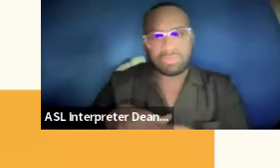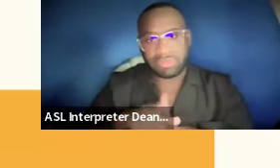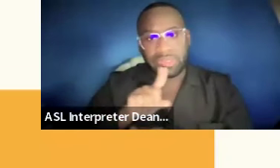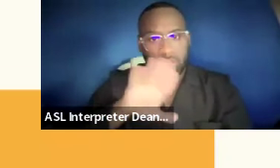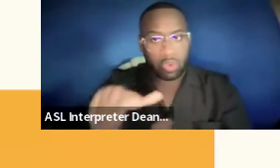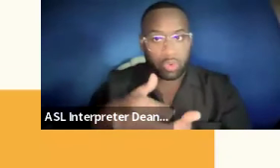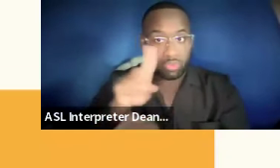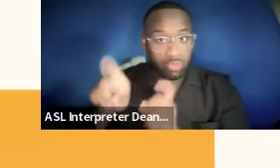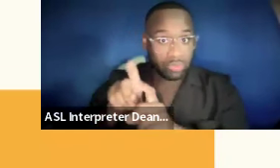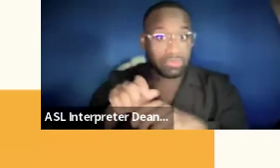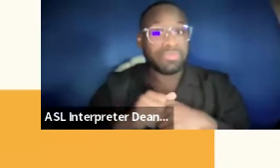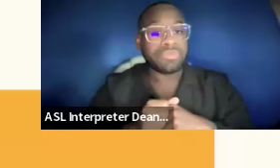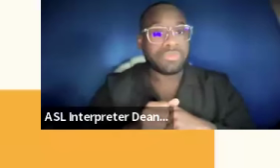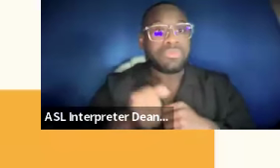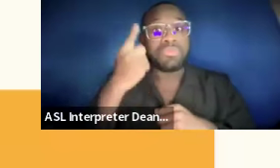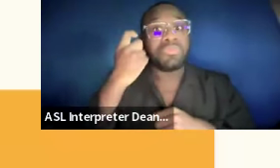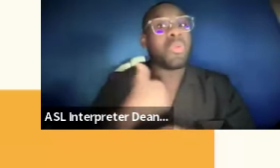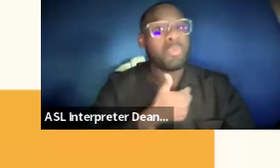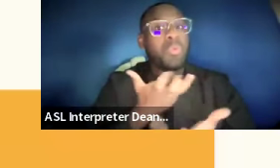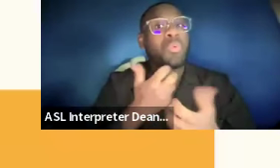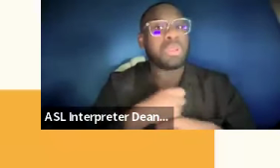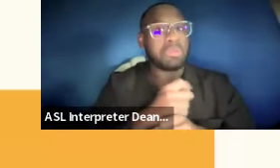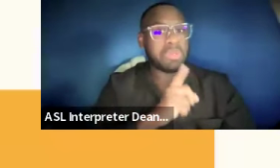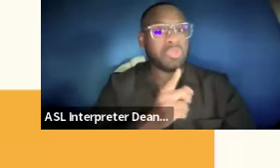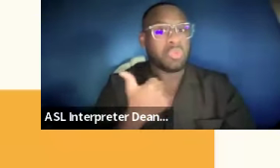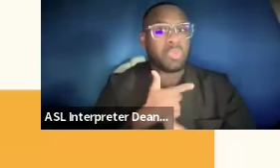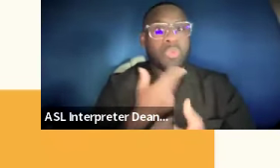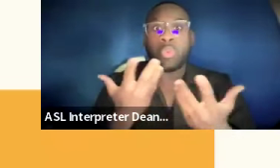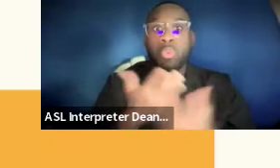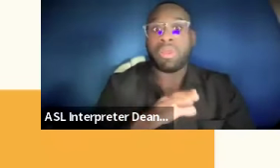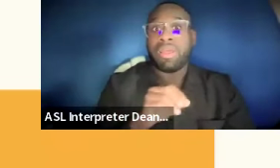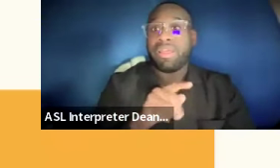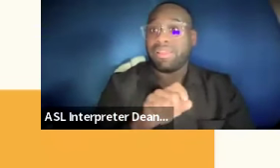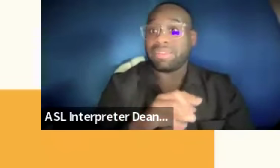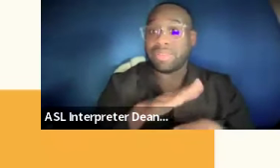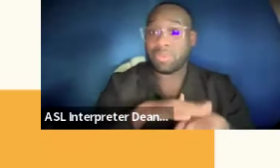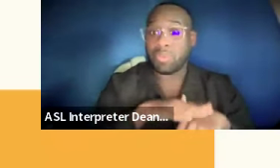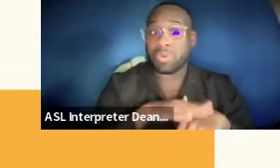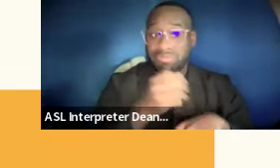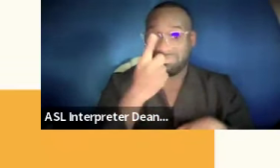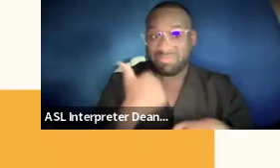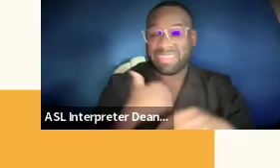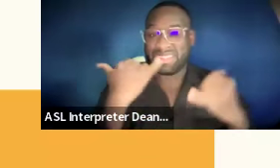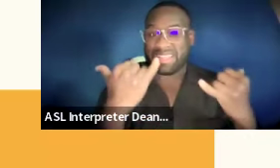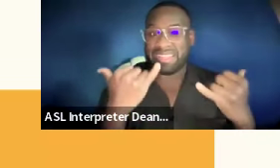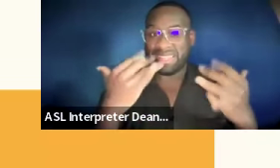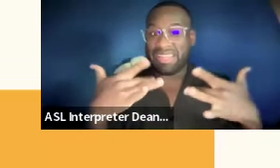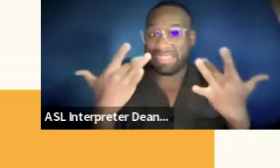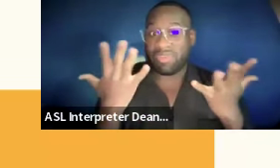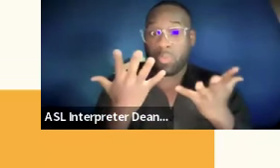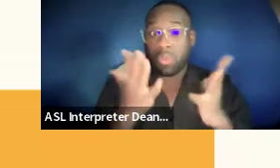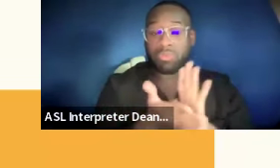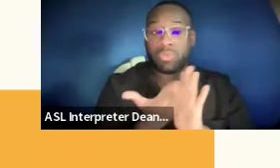We do want to make sure that we do a content warning. Today's event will cover topics related to drug and